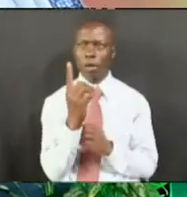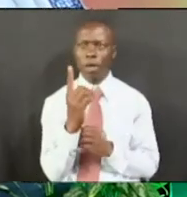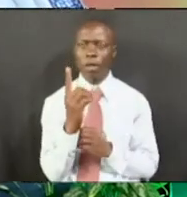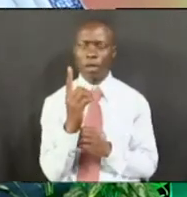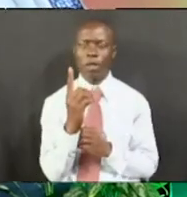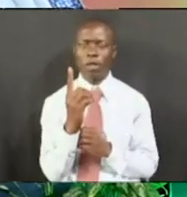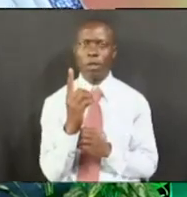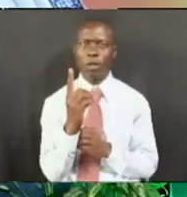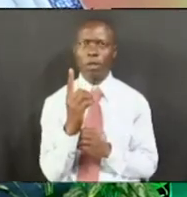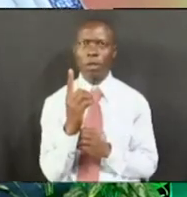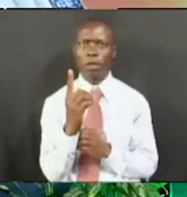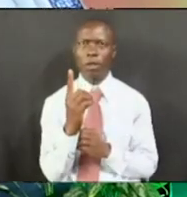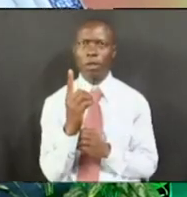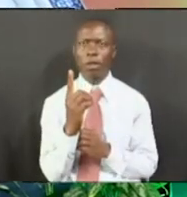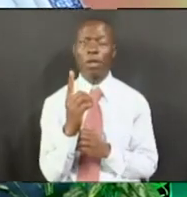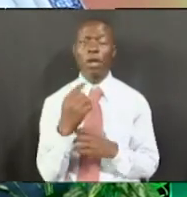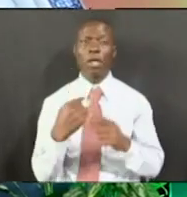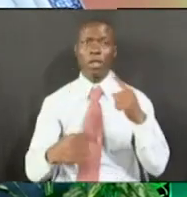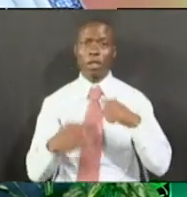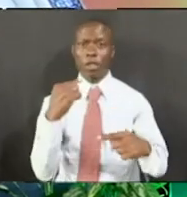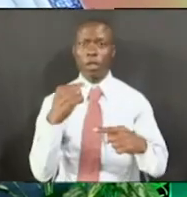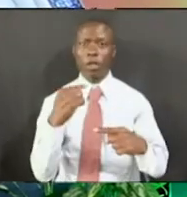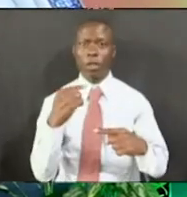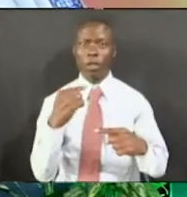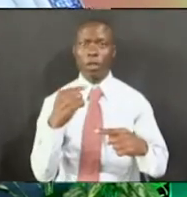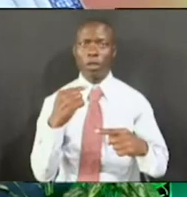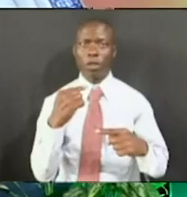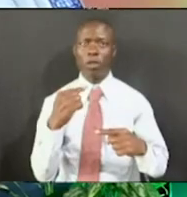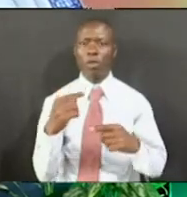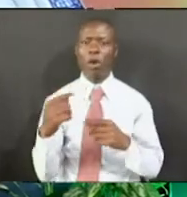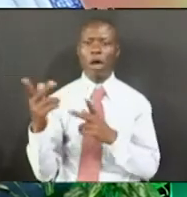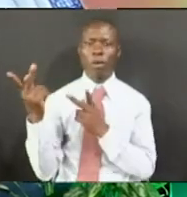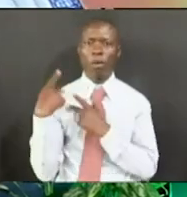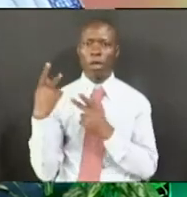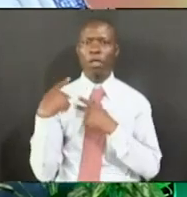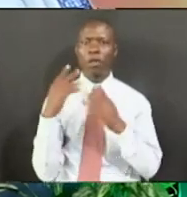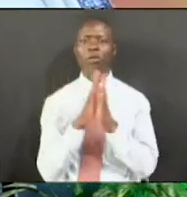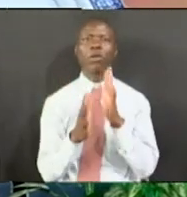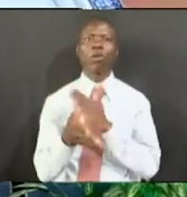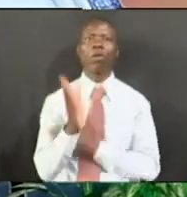Number one. Champions were partners with God.